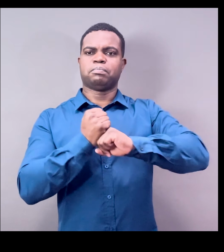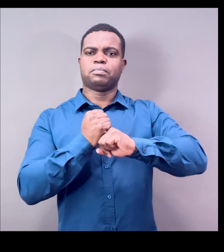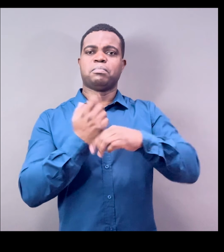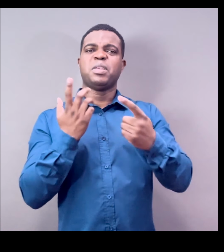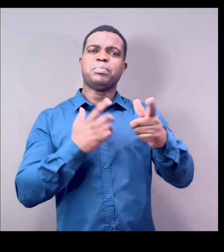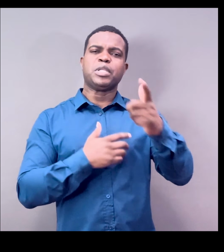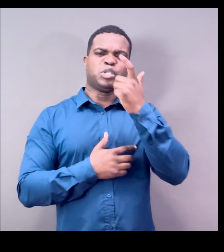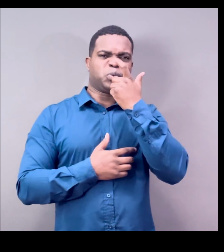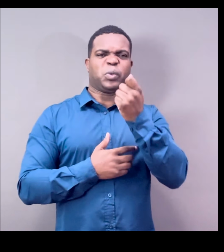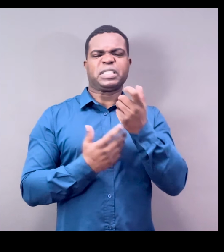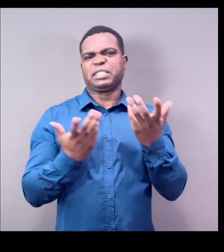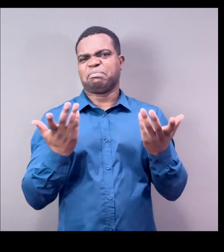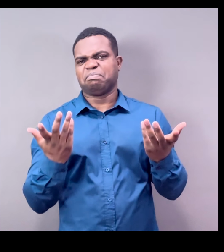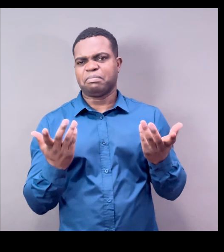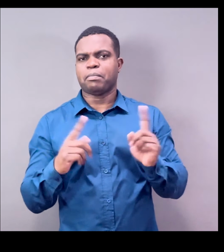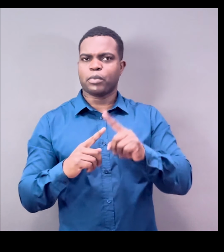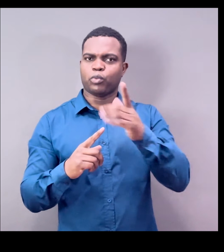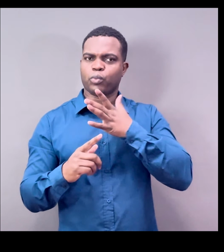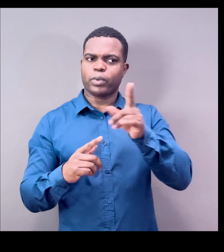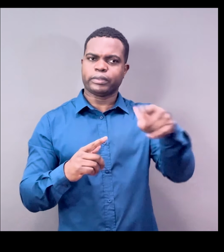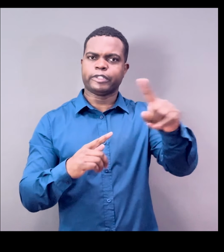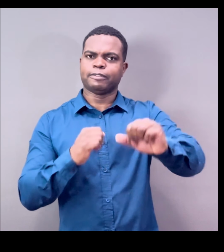whatever you want to do.